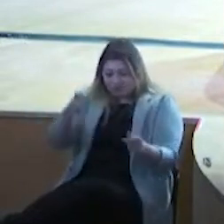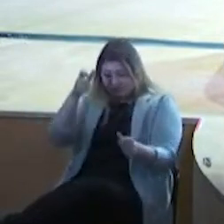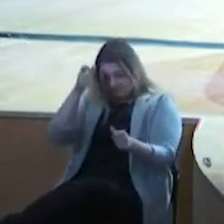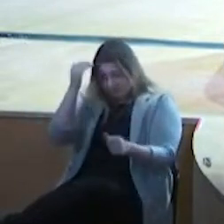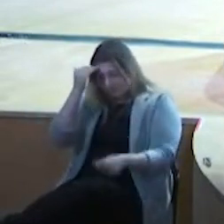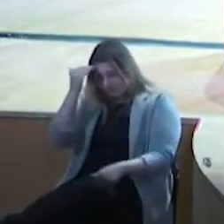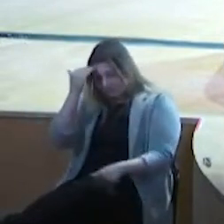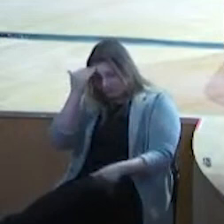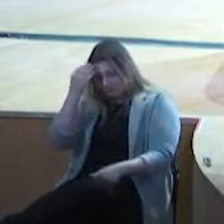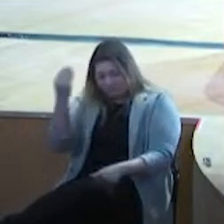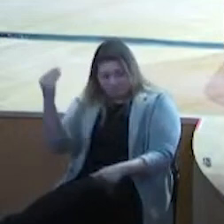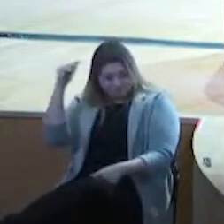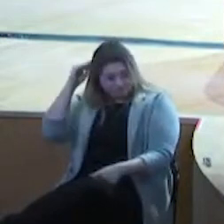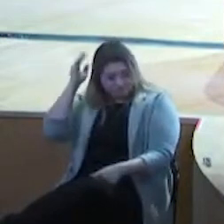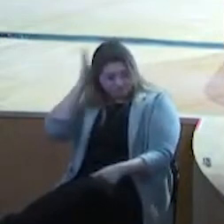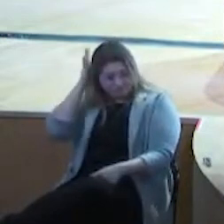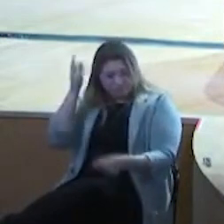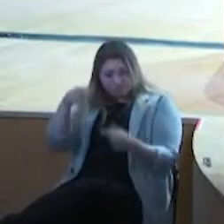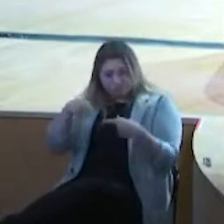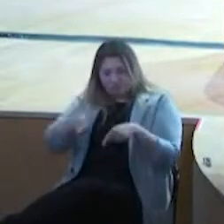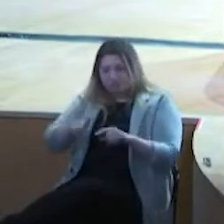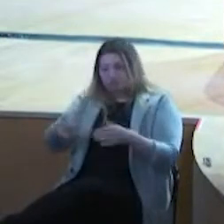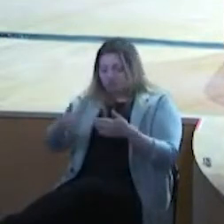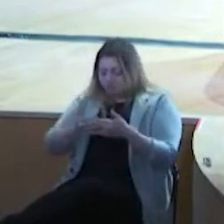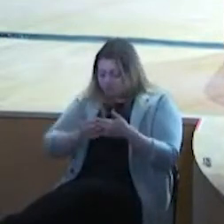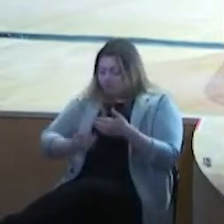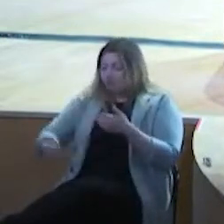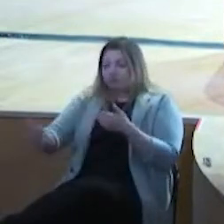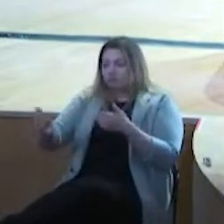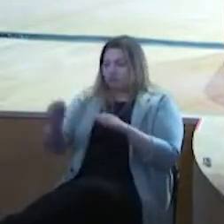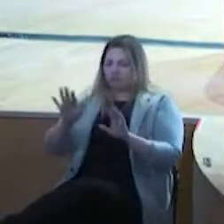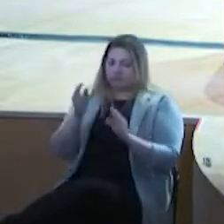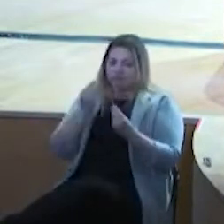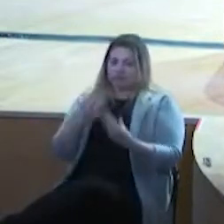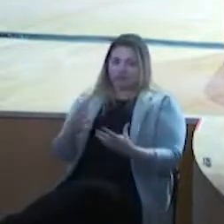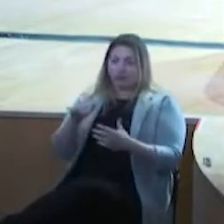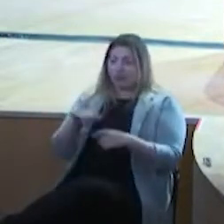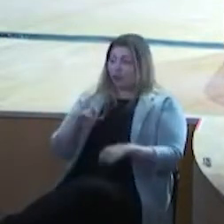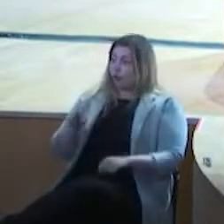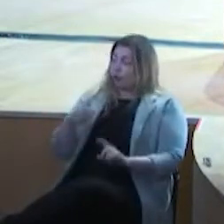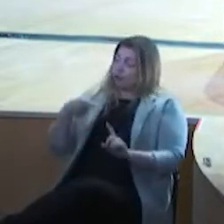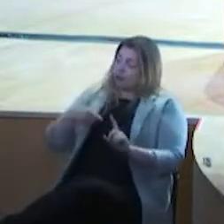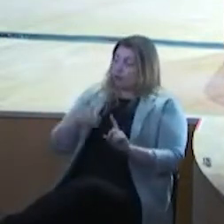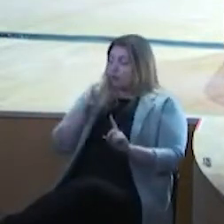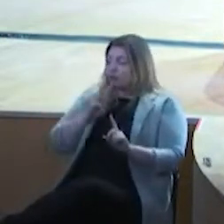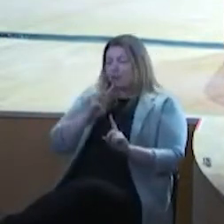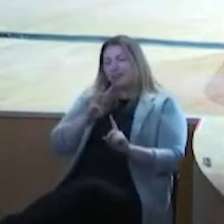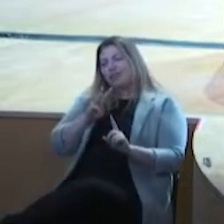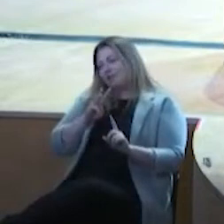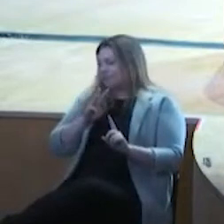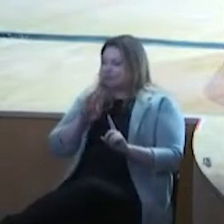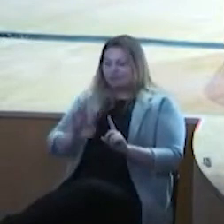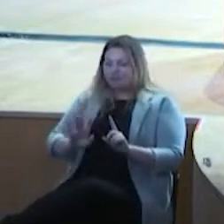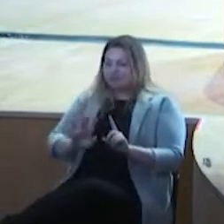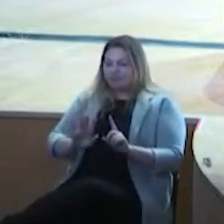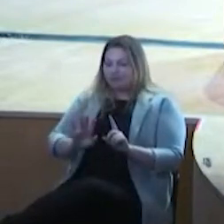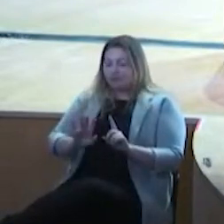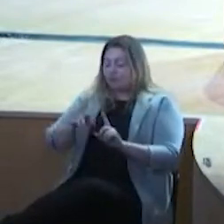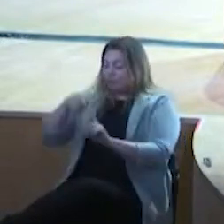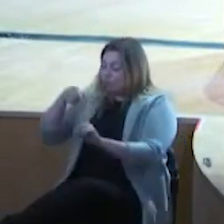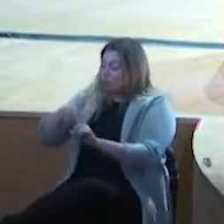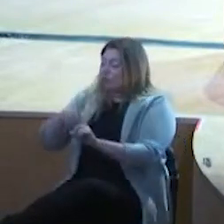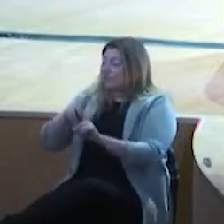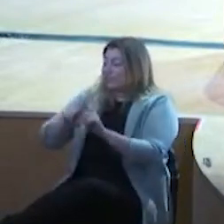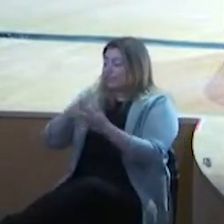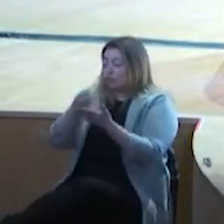mind as you move forward, that it's not just about the water, it's about all of the resources